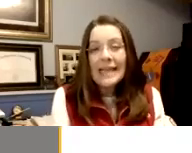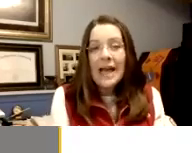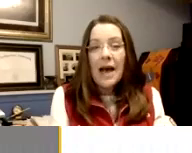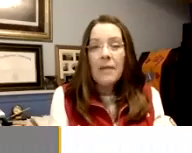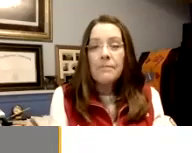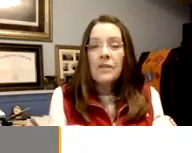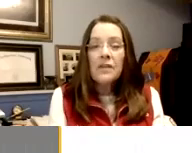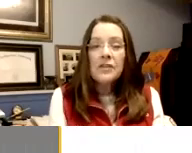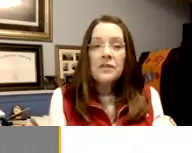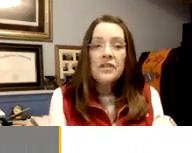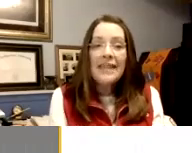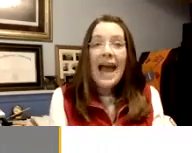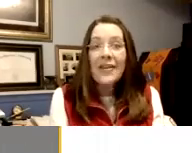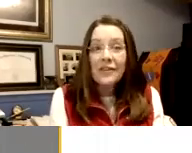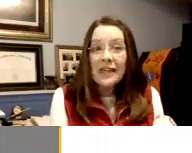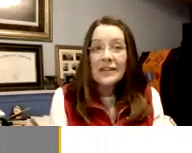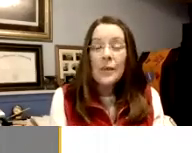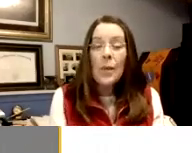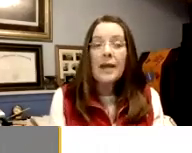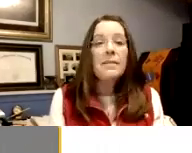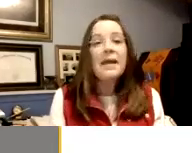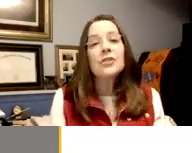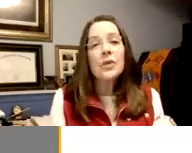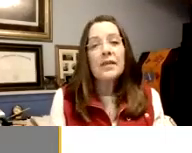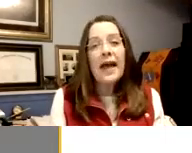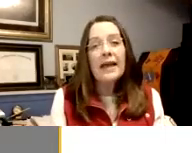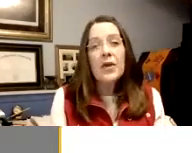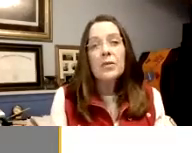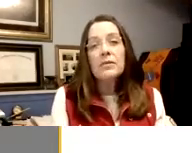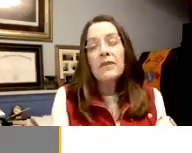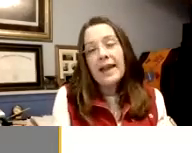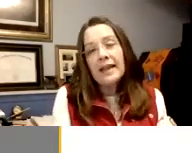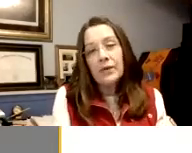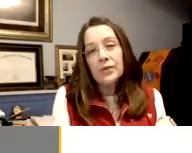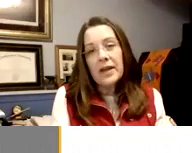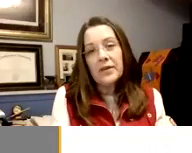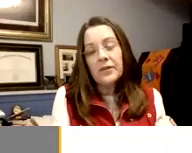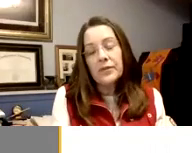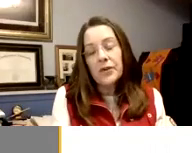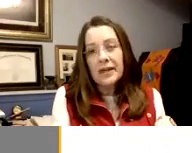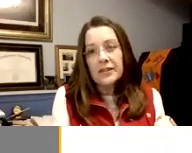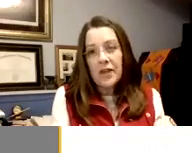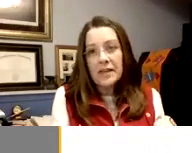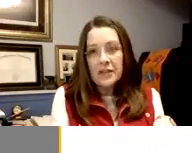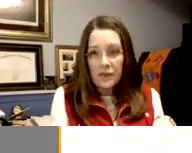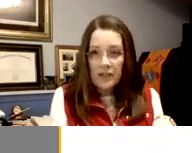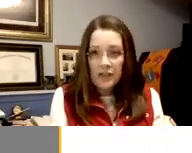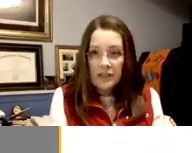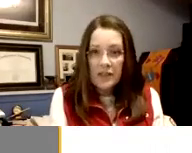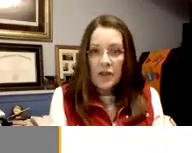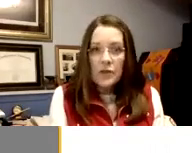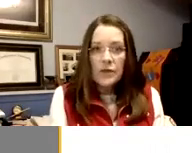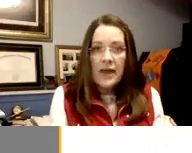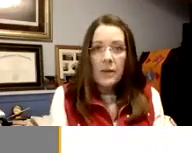things, functional vision can atrophy. So we want to make sure that we're providing those those correct strategies and